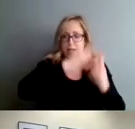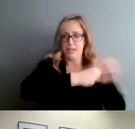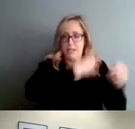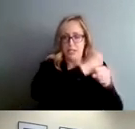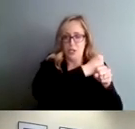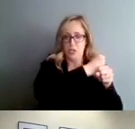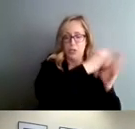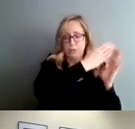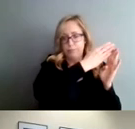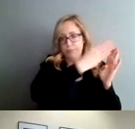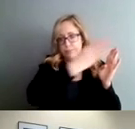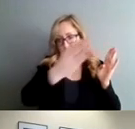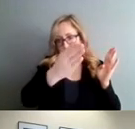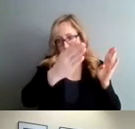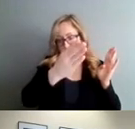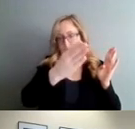through